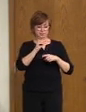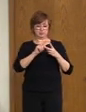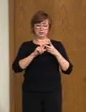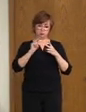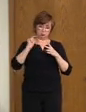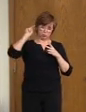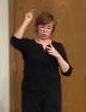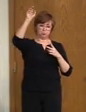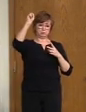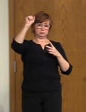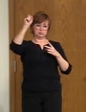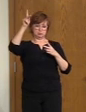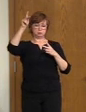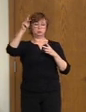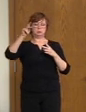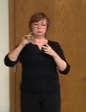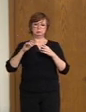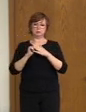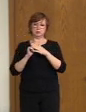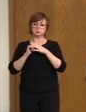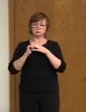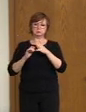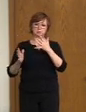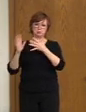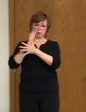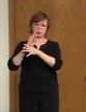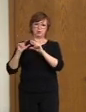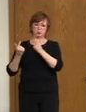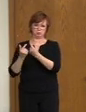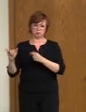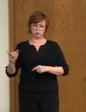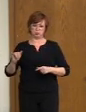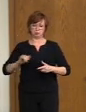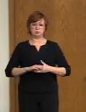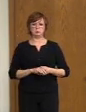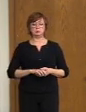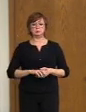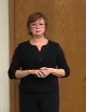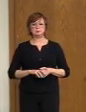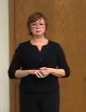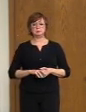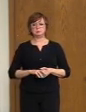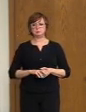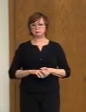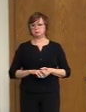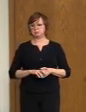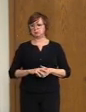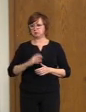northern Saskatchewan will also be prioritized for the first phase of vaccination across the province.